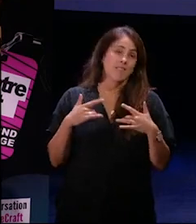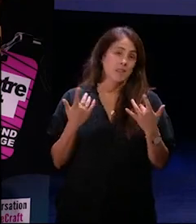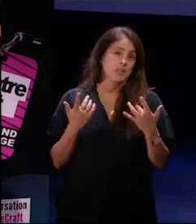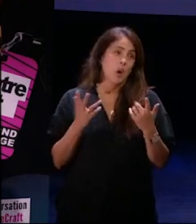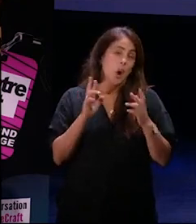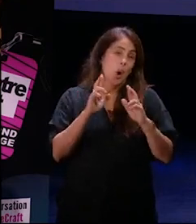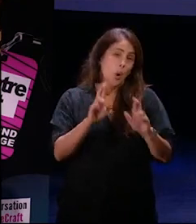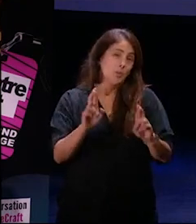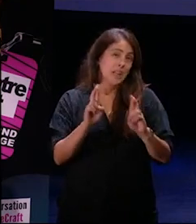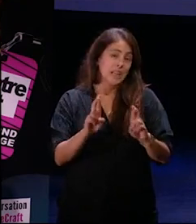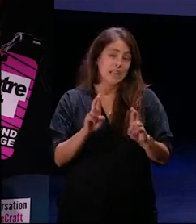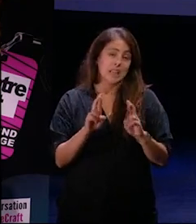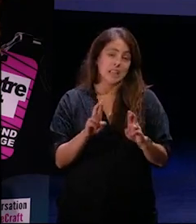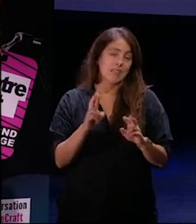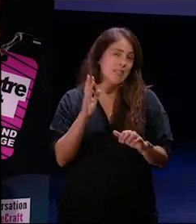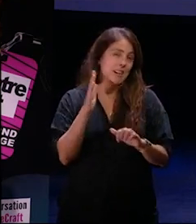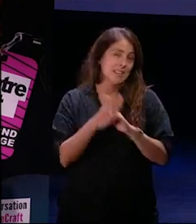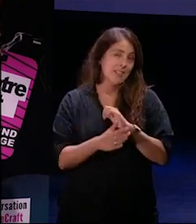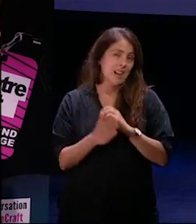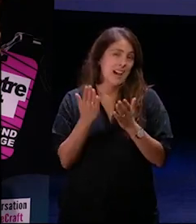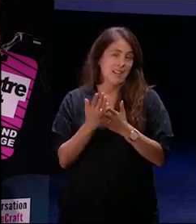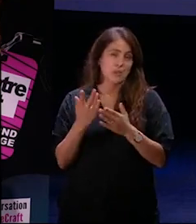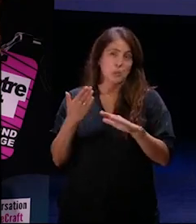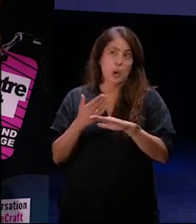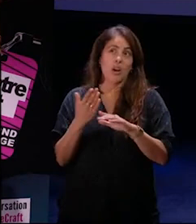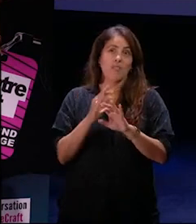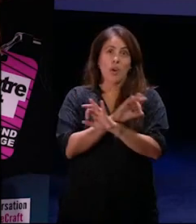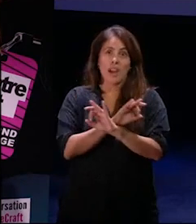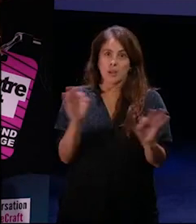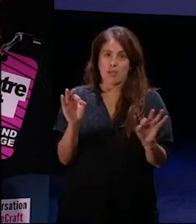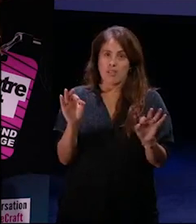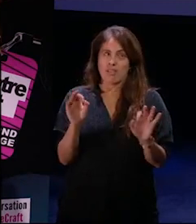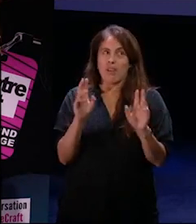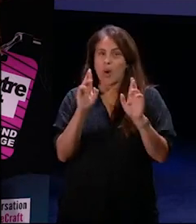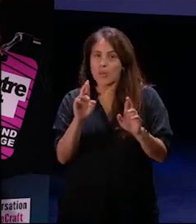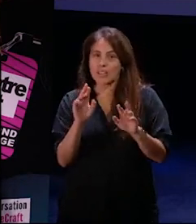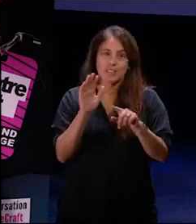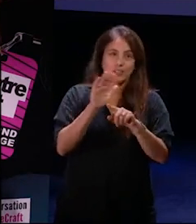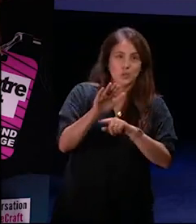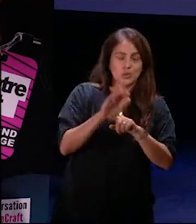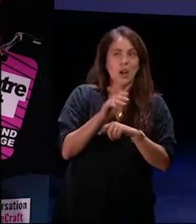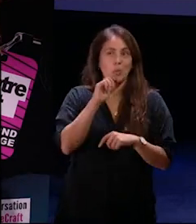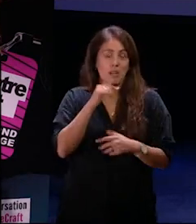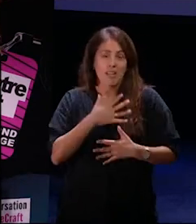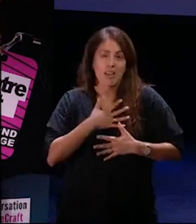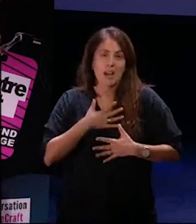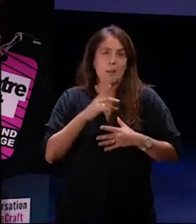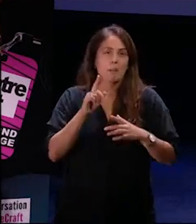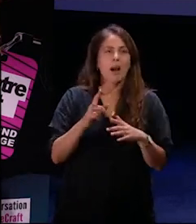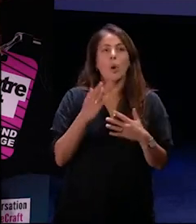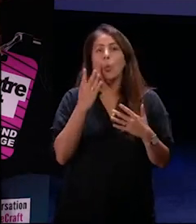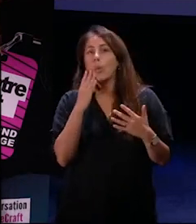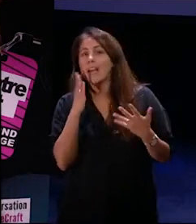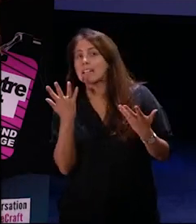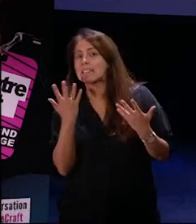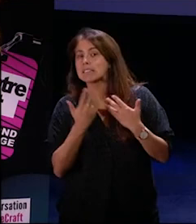where I never have to work for other people ever, which is great. But I don't know what time period that's